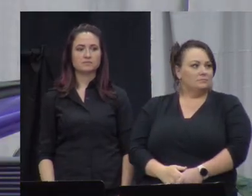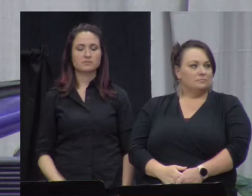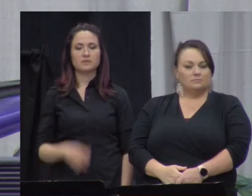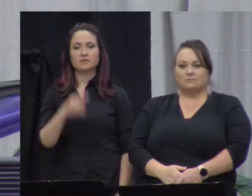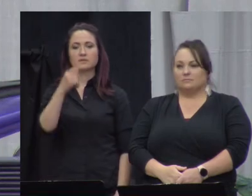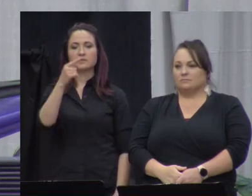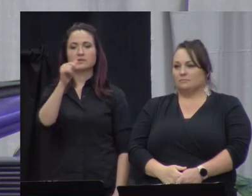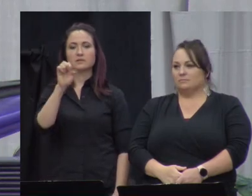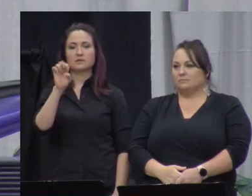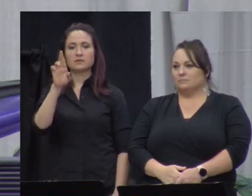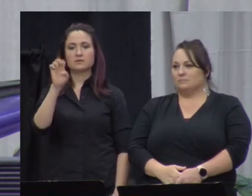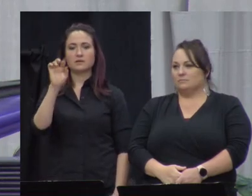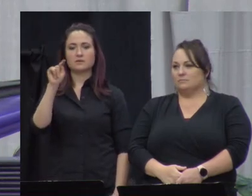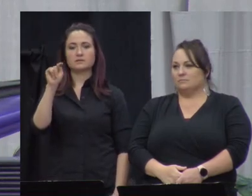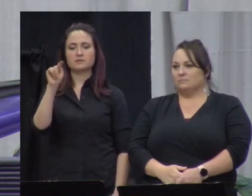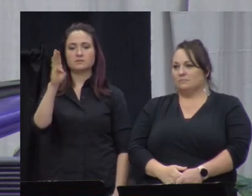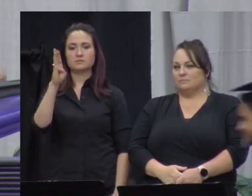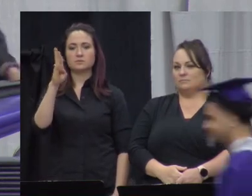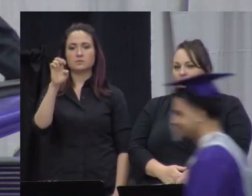Garrett Brody.